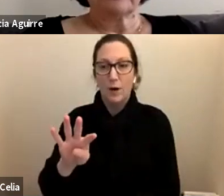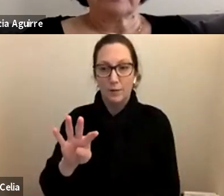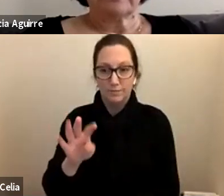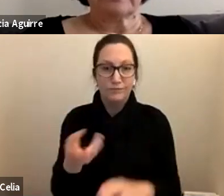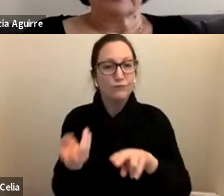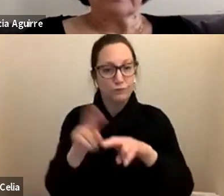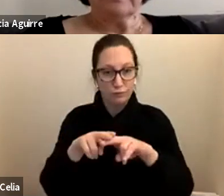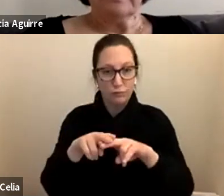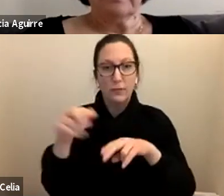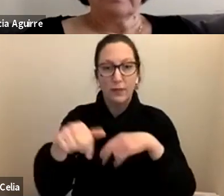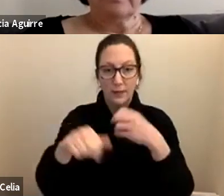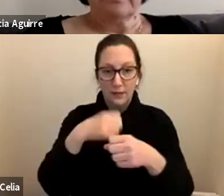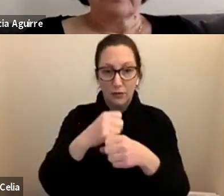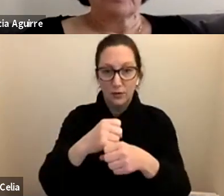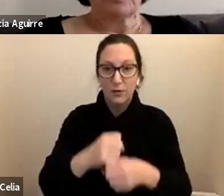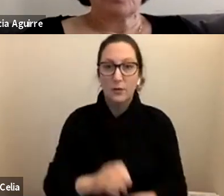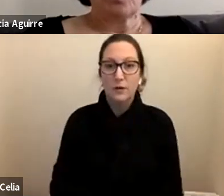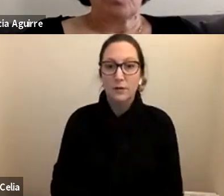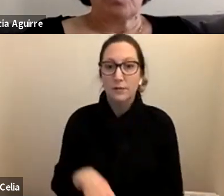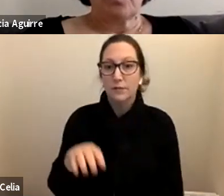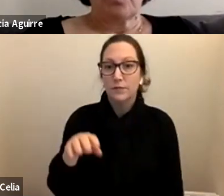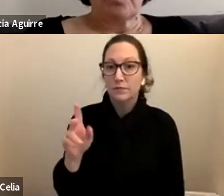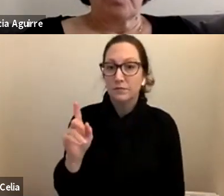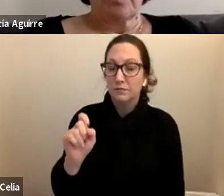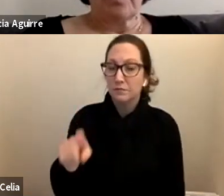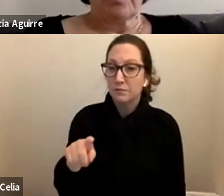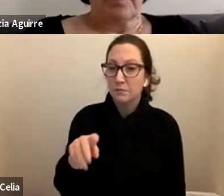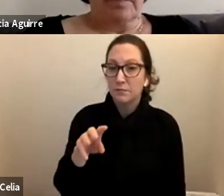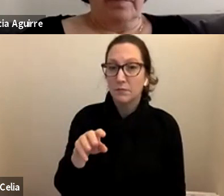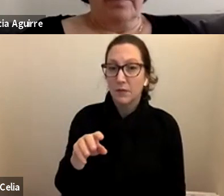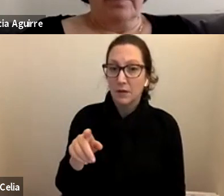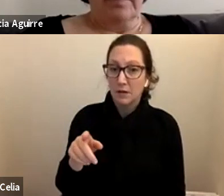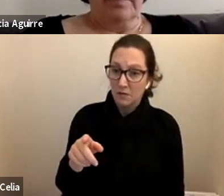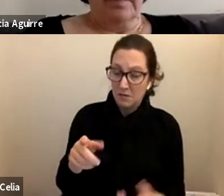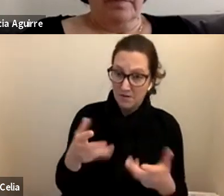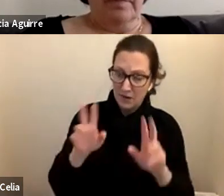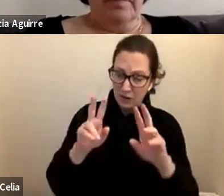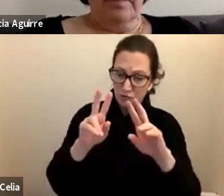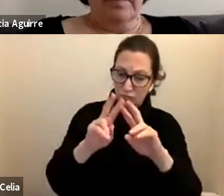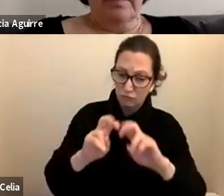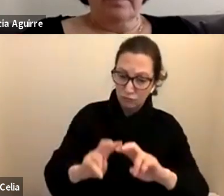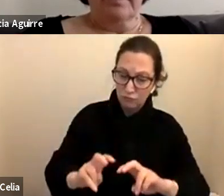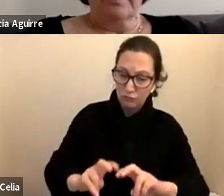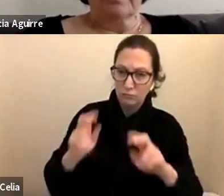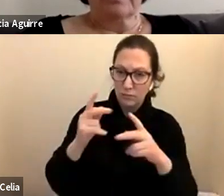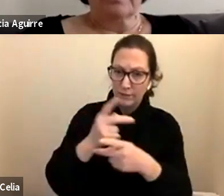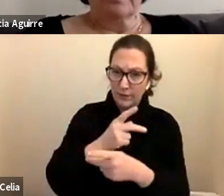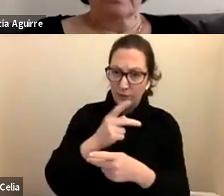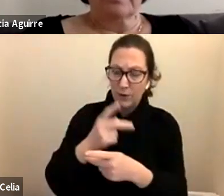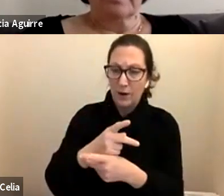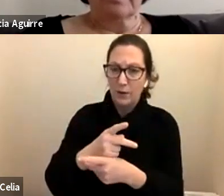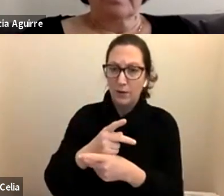year. Do you know what, or do you have, has analysis been done to assess